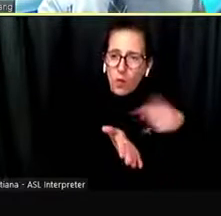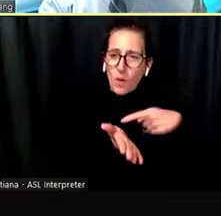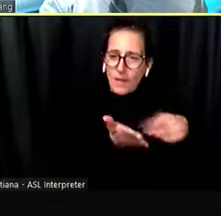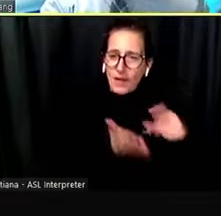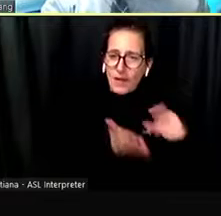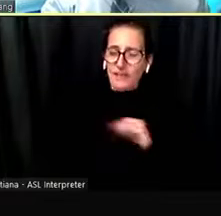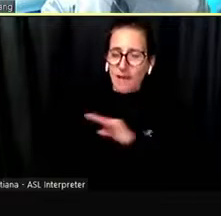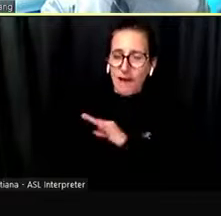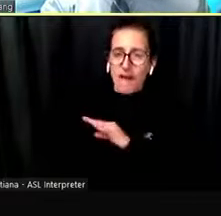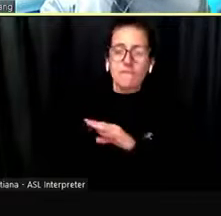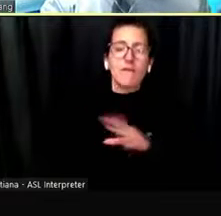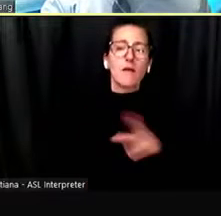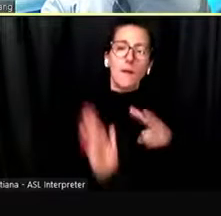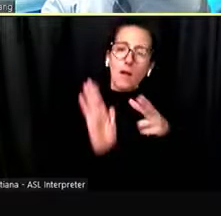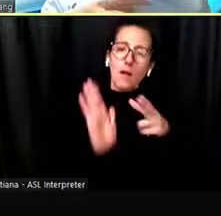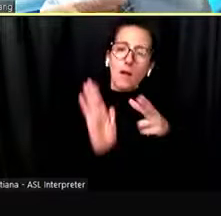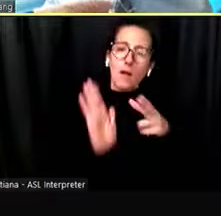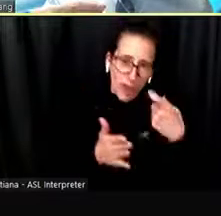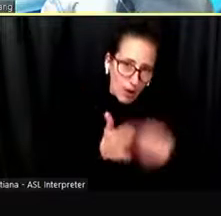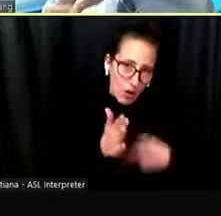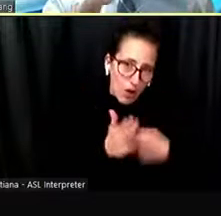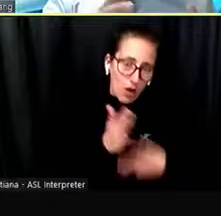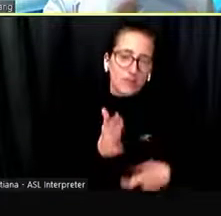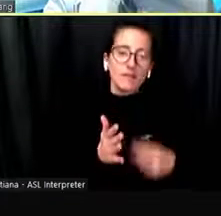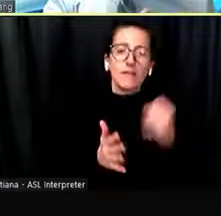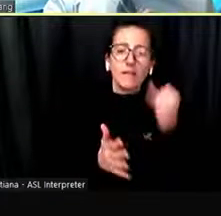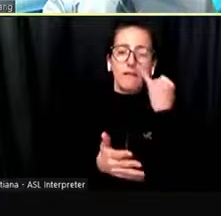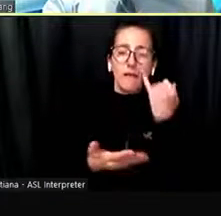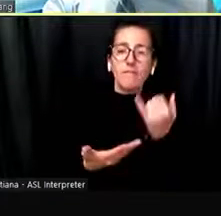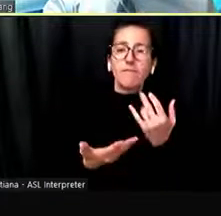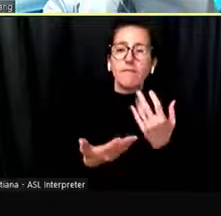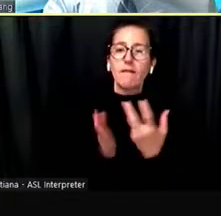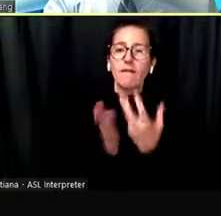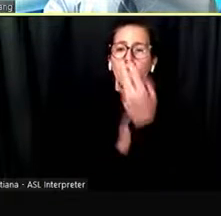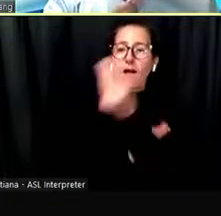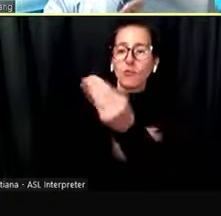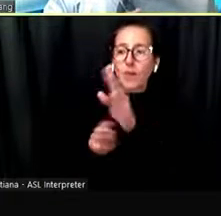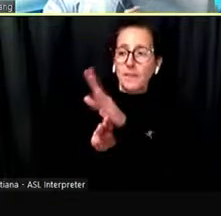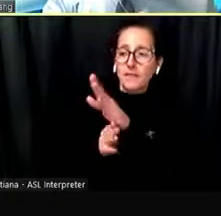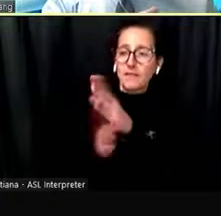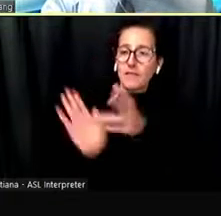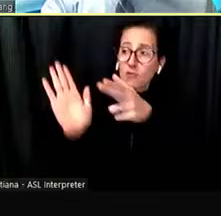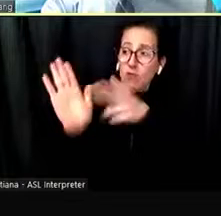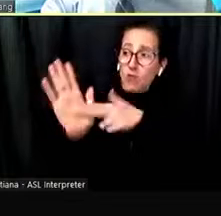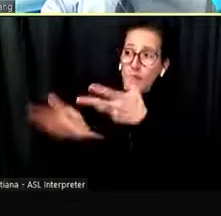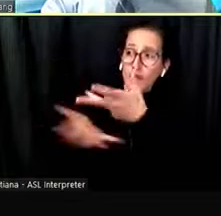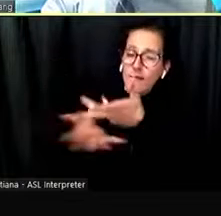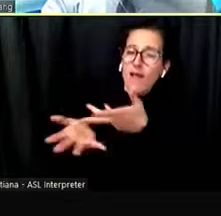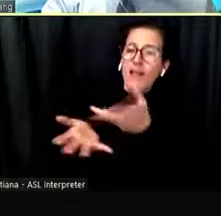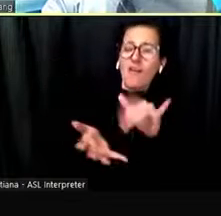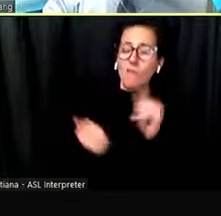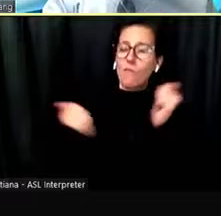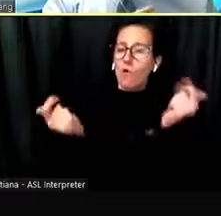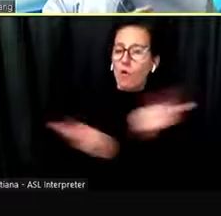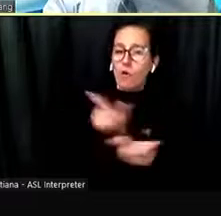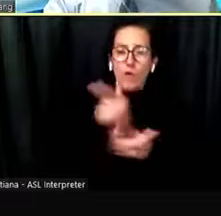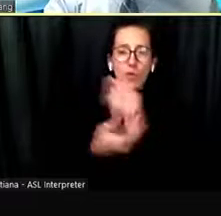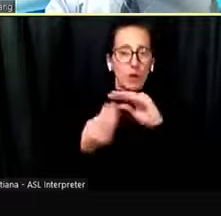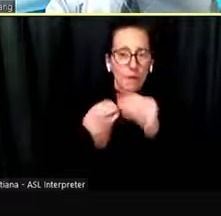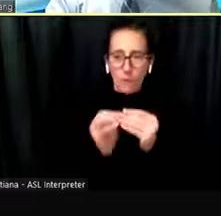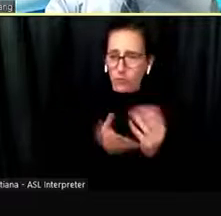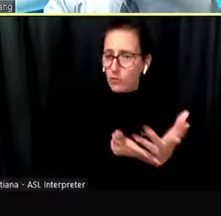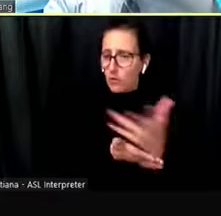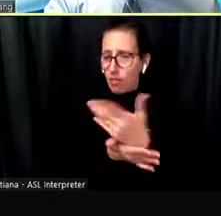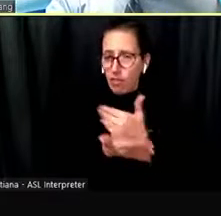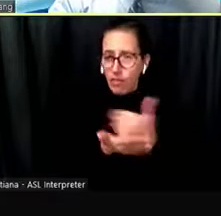vendors, CBOs that we need to work with. All of that gets summarized into each department's, each organizational unit's